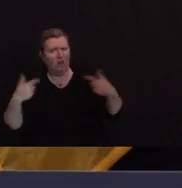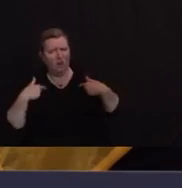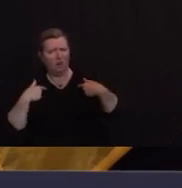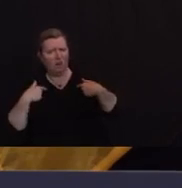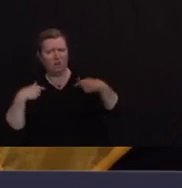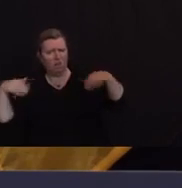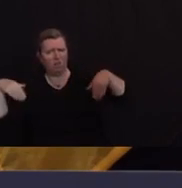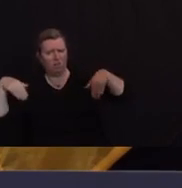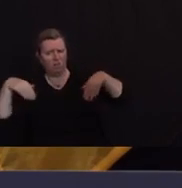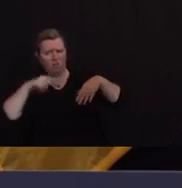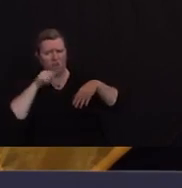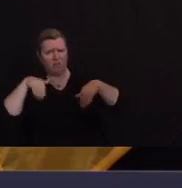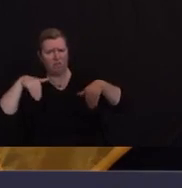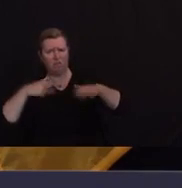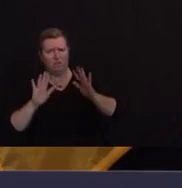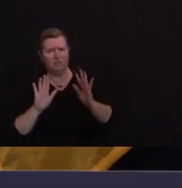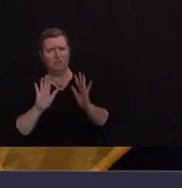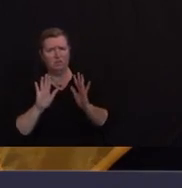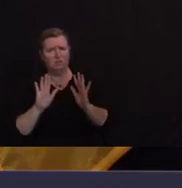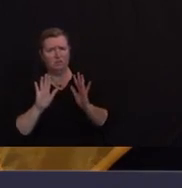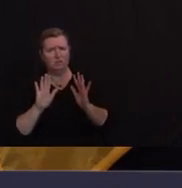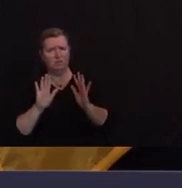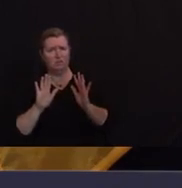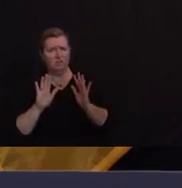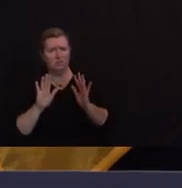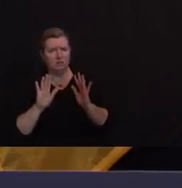at earliest until September 20th.